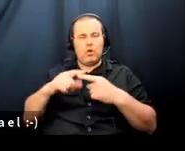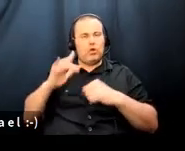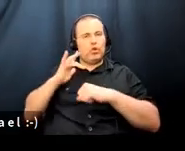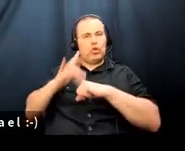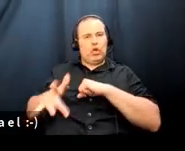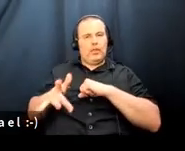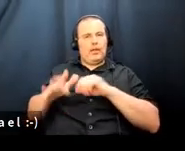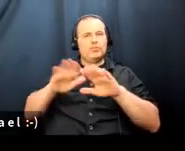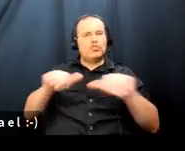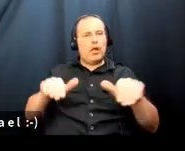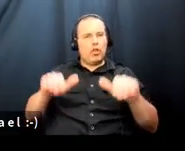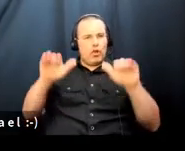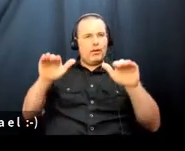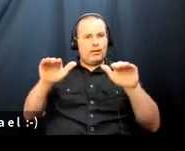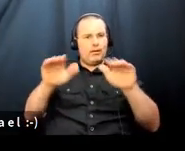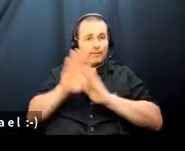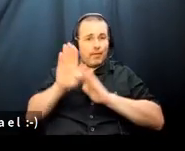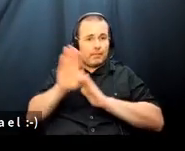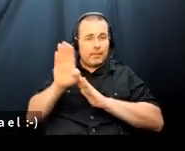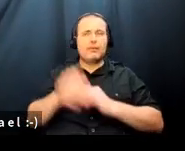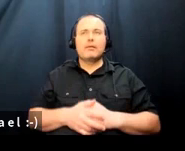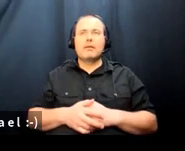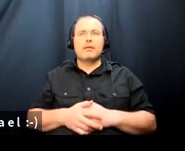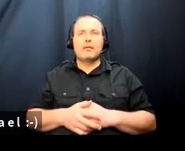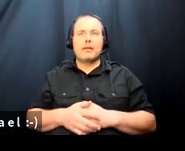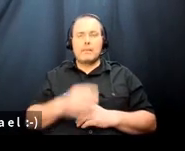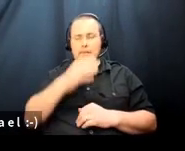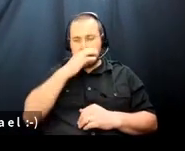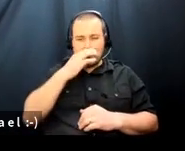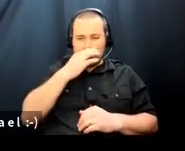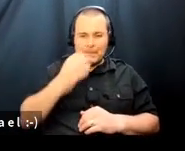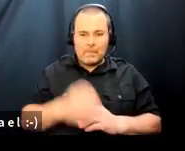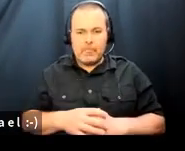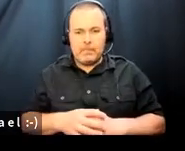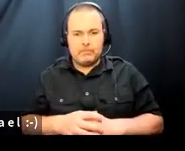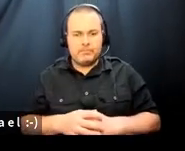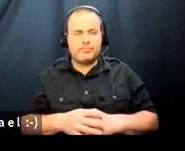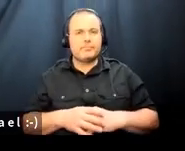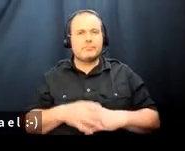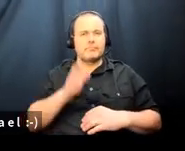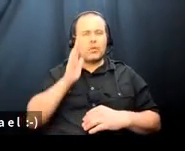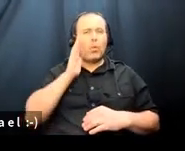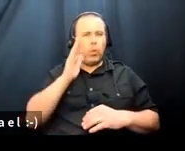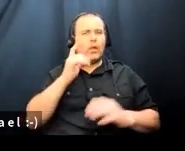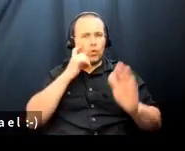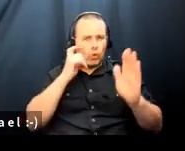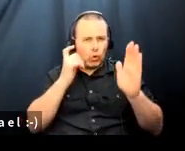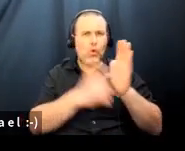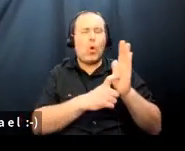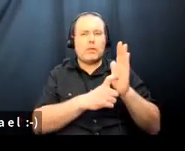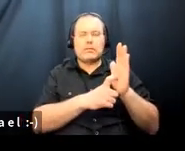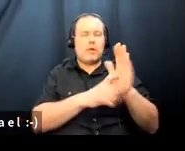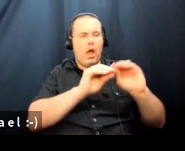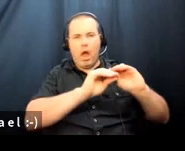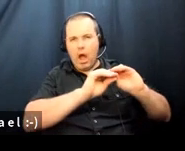development. You are going to see obvious and sometimes what seems to be very rapid,